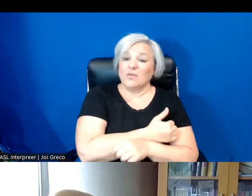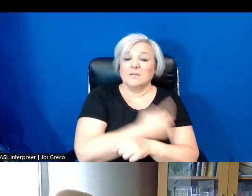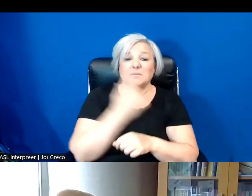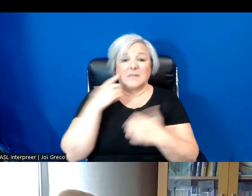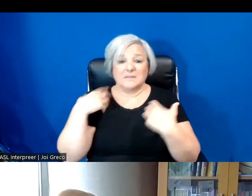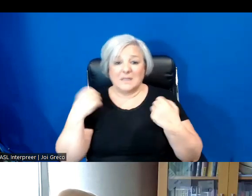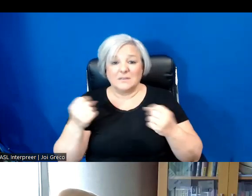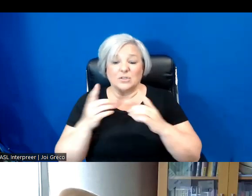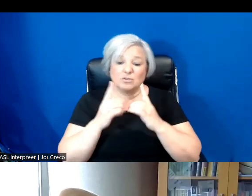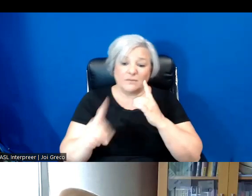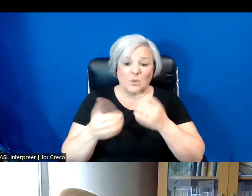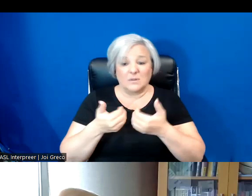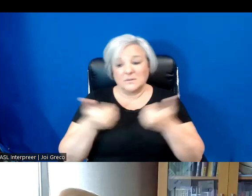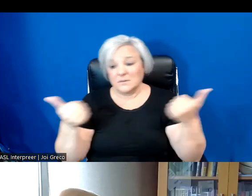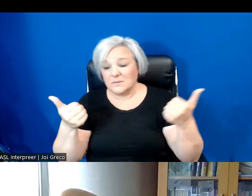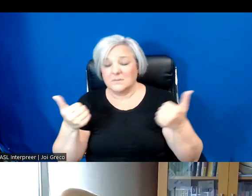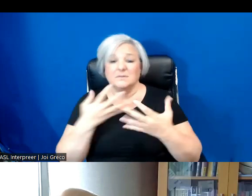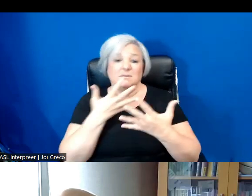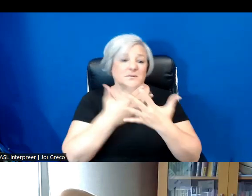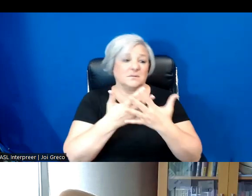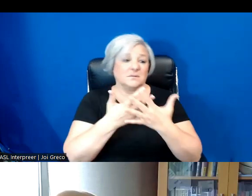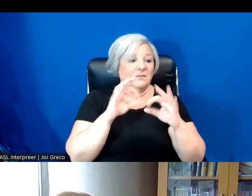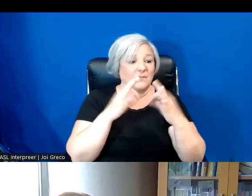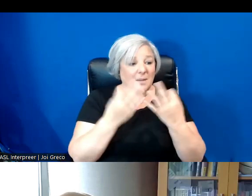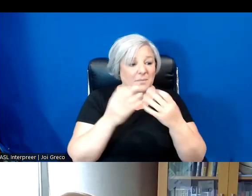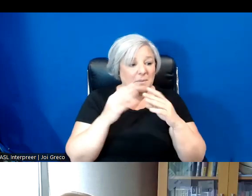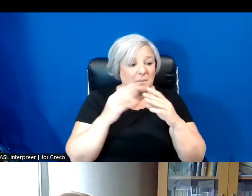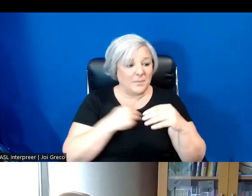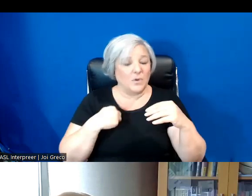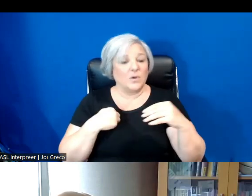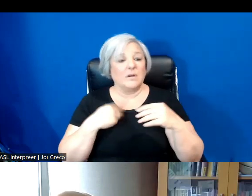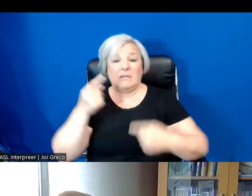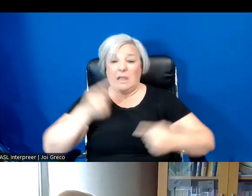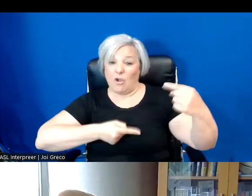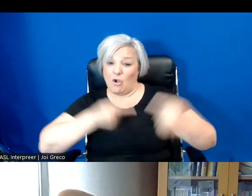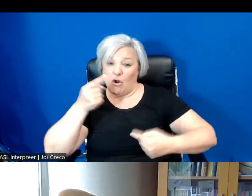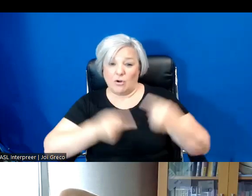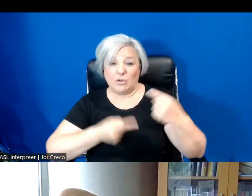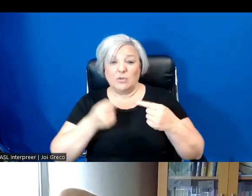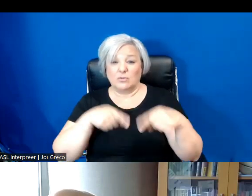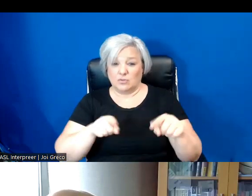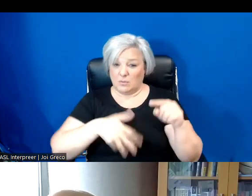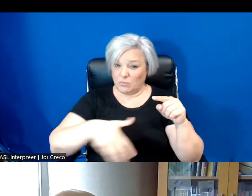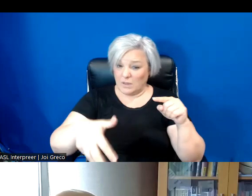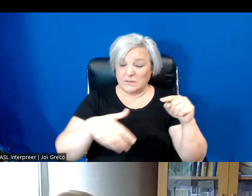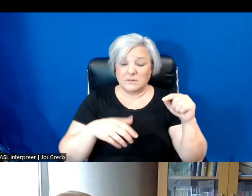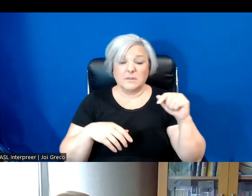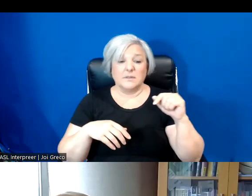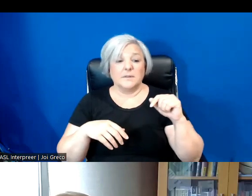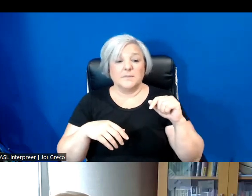illness, divorce or separation, incarcerated relative, if they argued with their partner more than usual, if